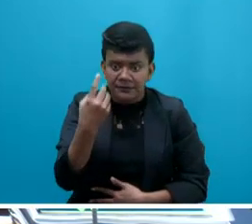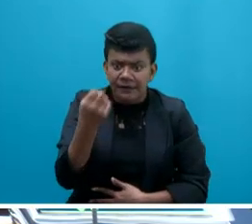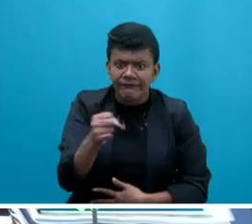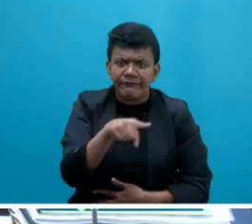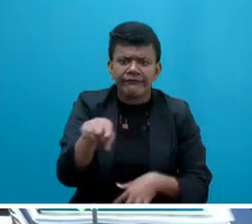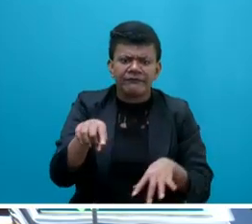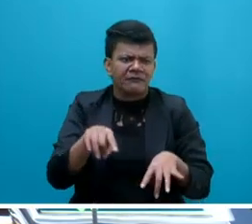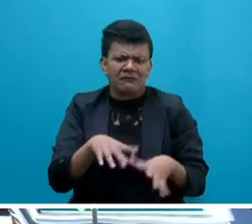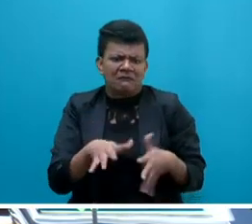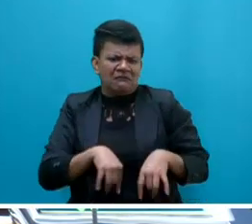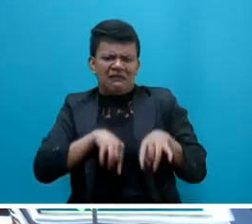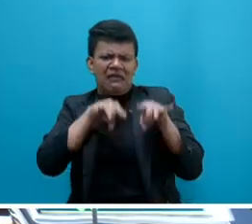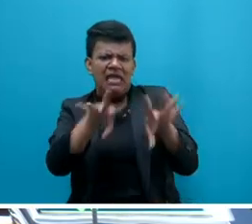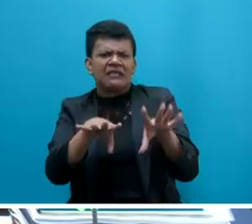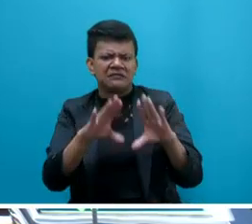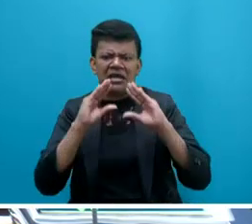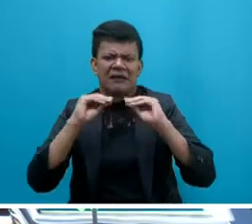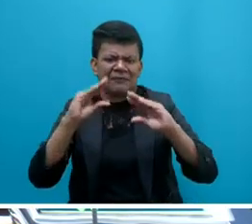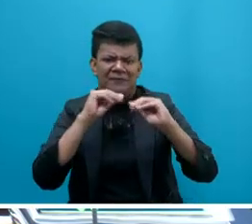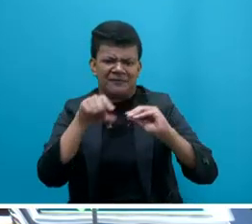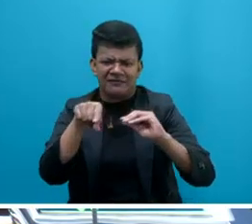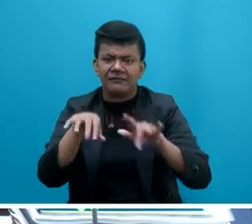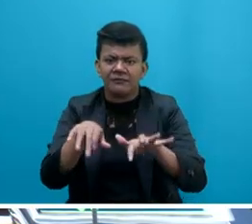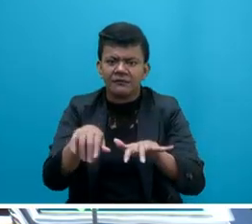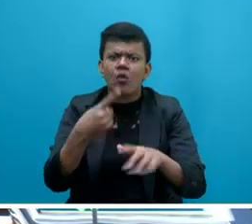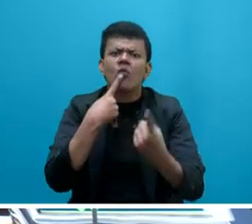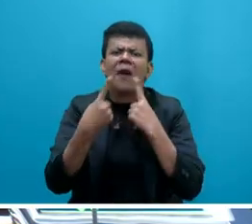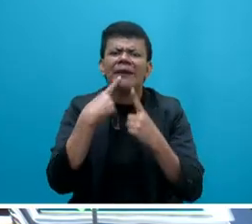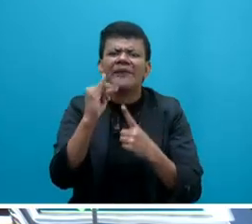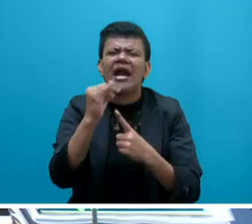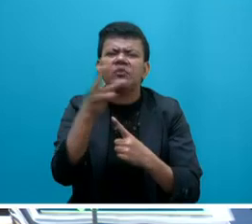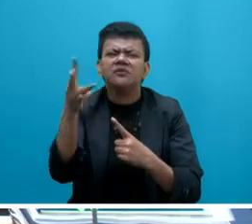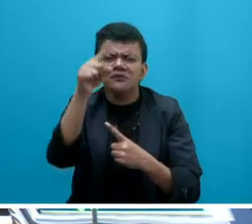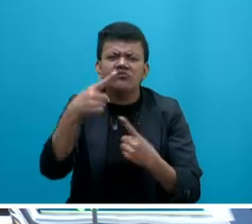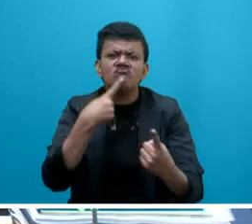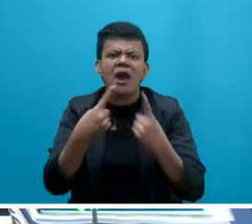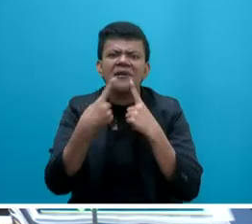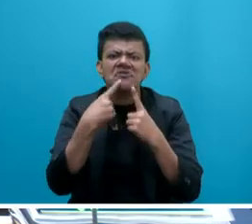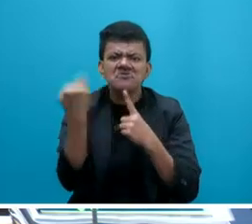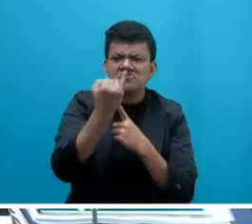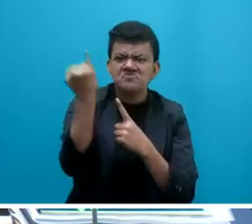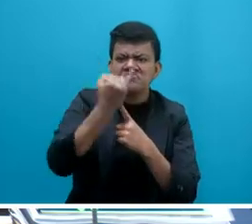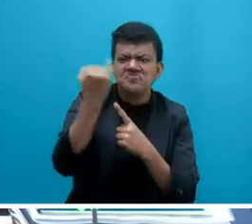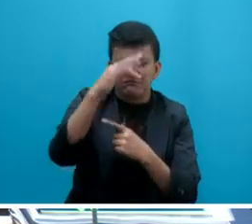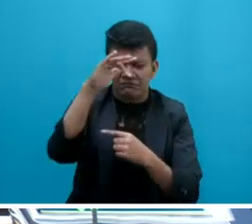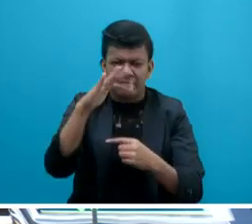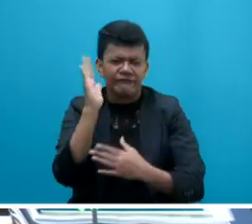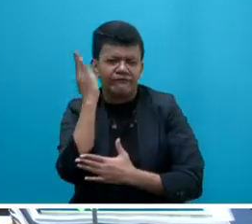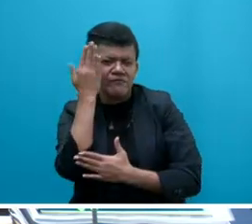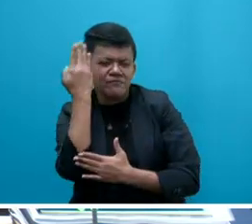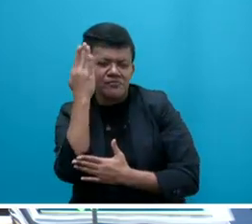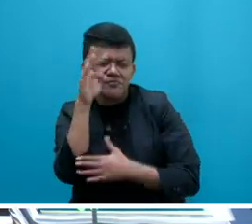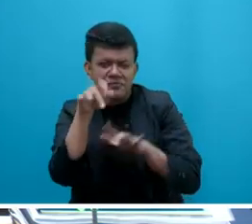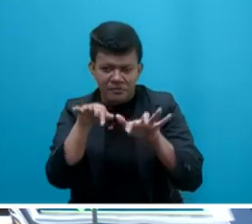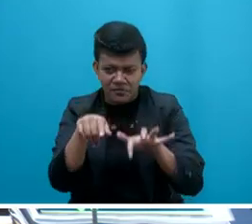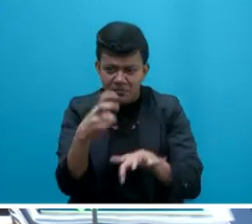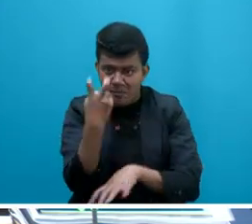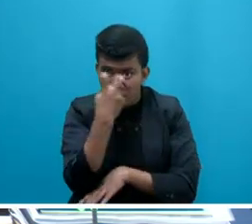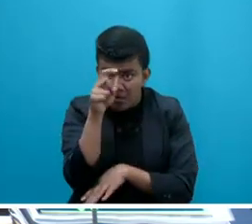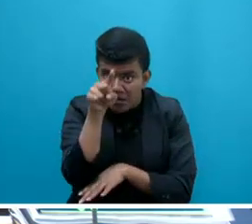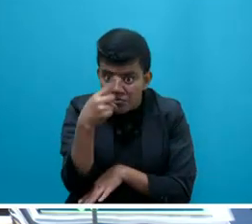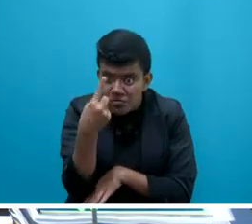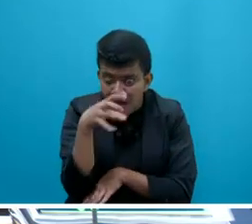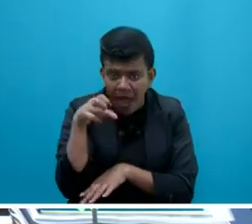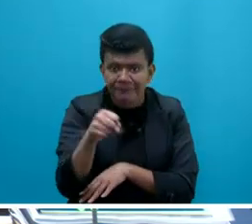to warrant the need to strengthen our cyber crime laws to protect our society. Mr. Speaker, sir, as the Minister for Defence and National Security,